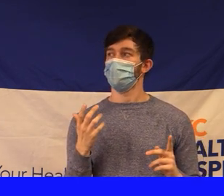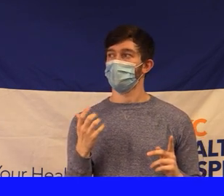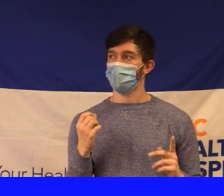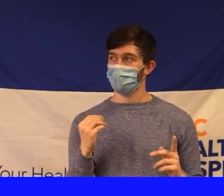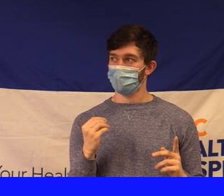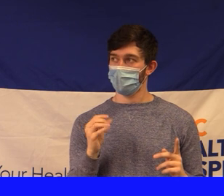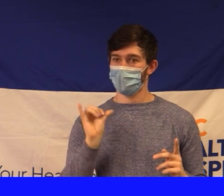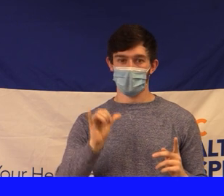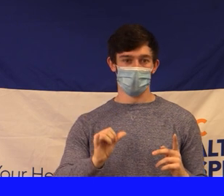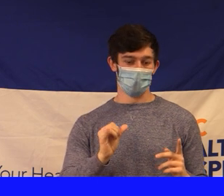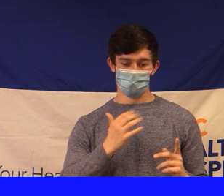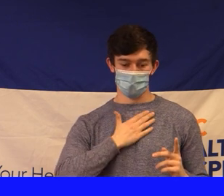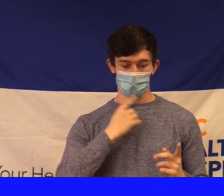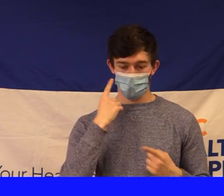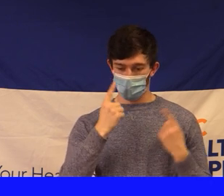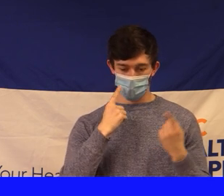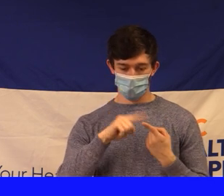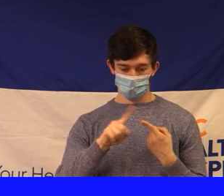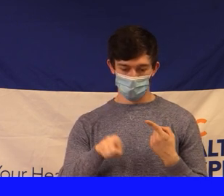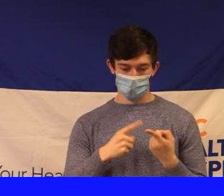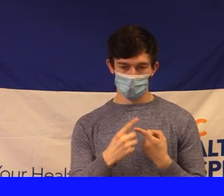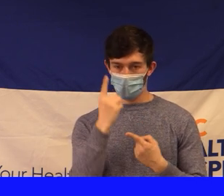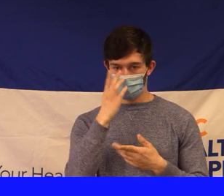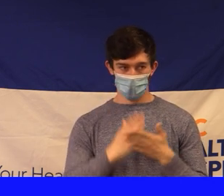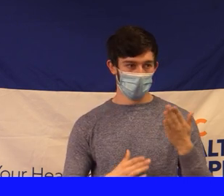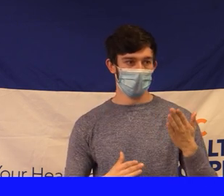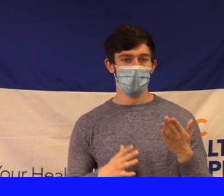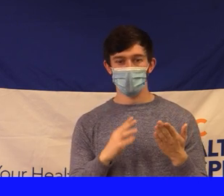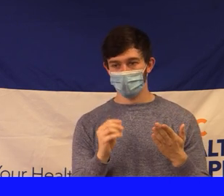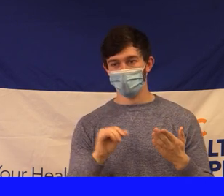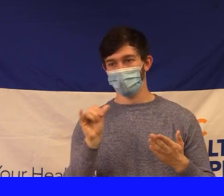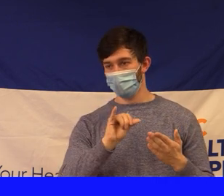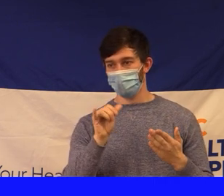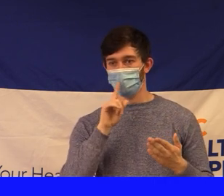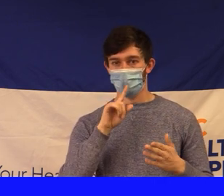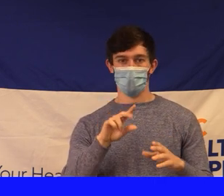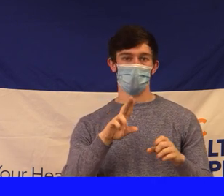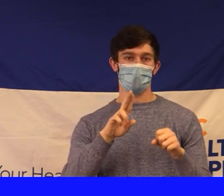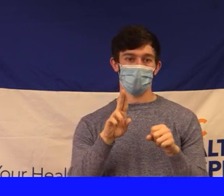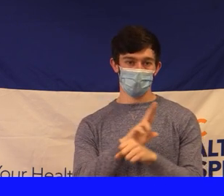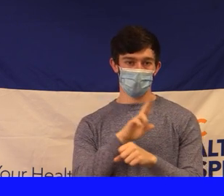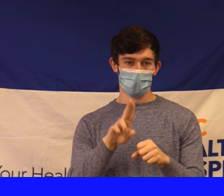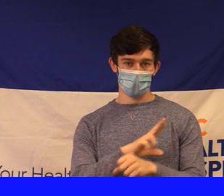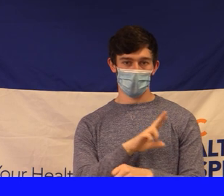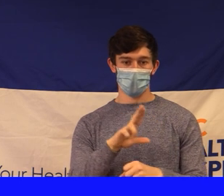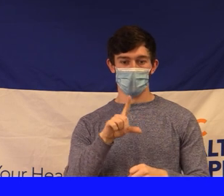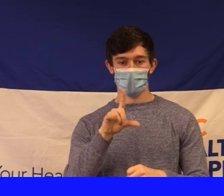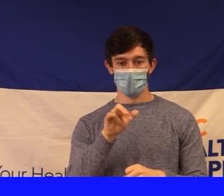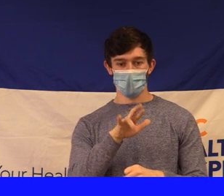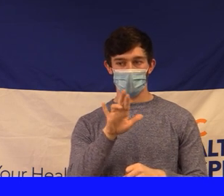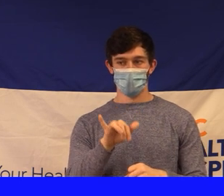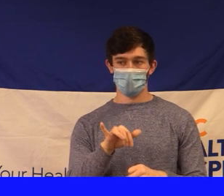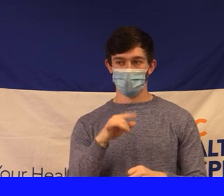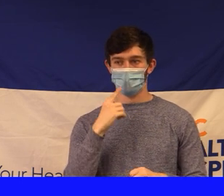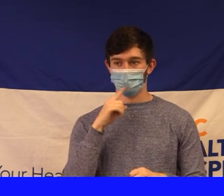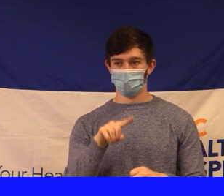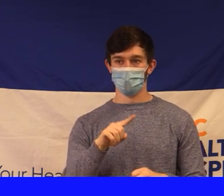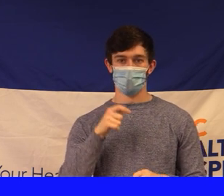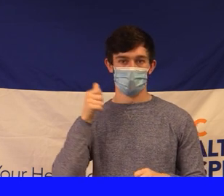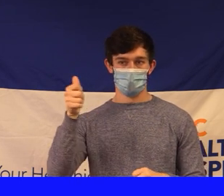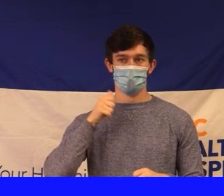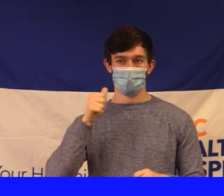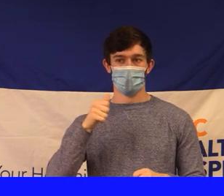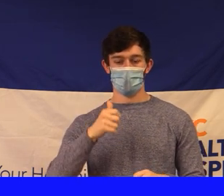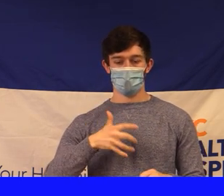That's just my thought on one area. And the same thing with using liveries for transporting